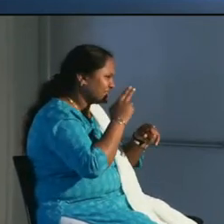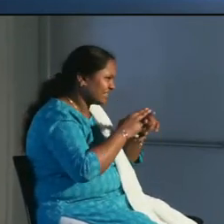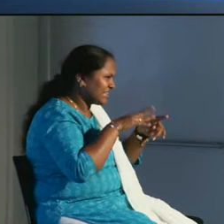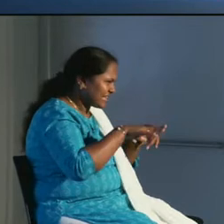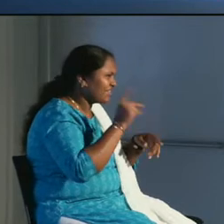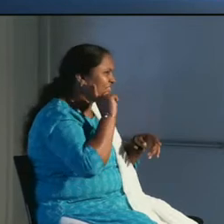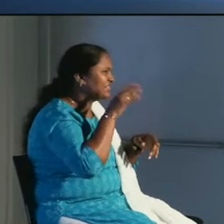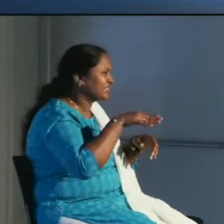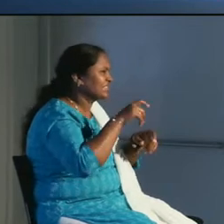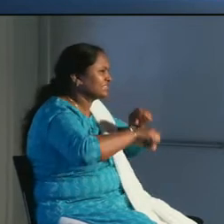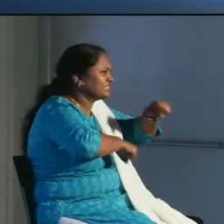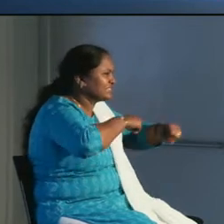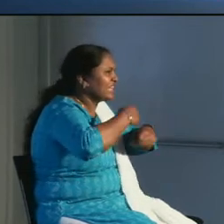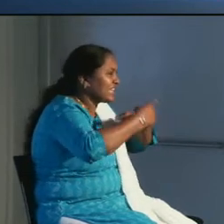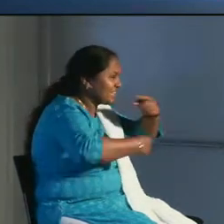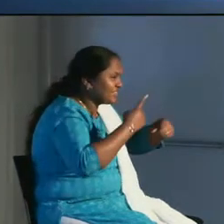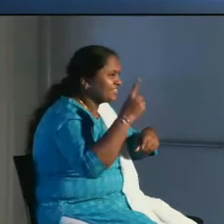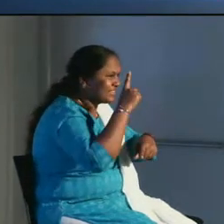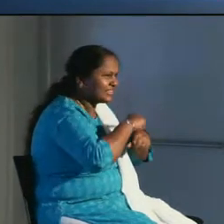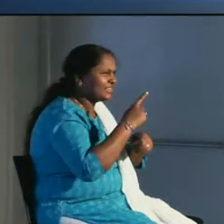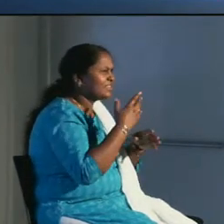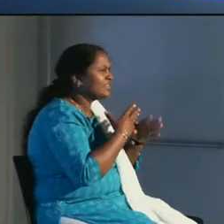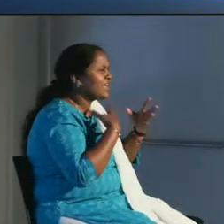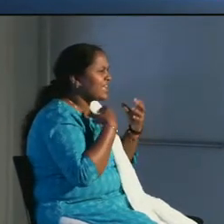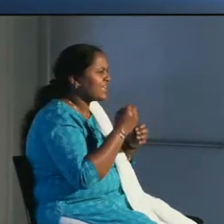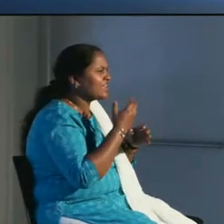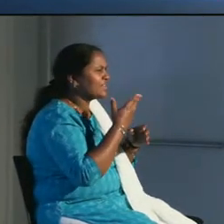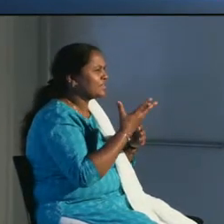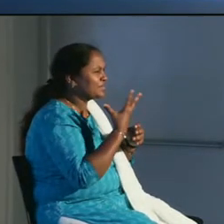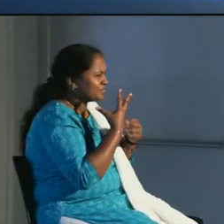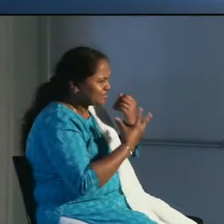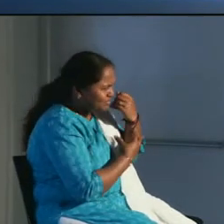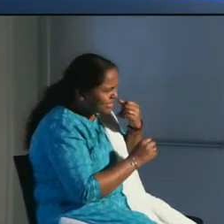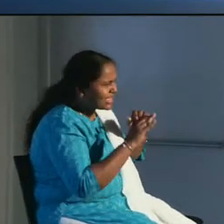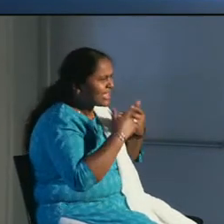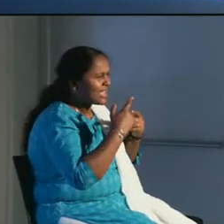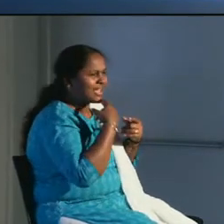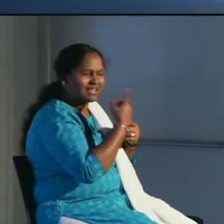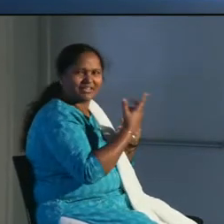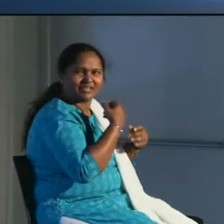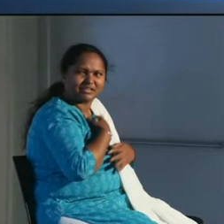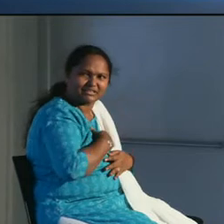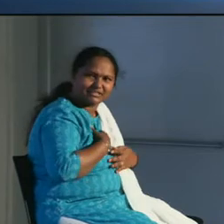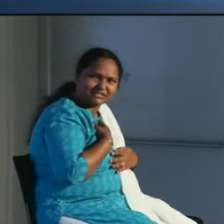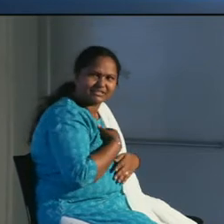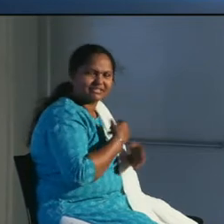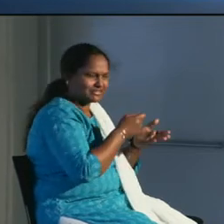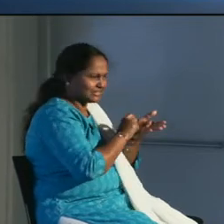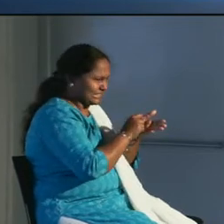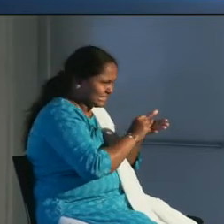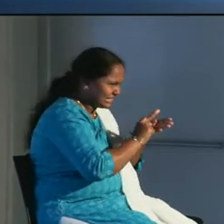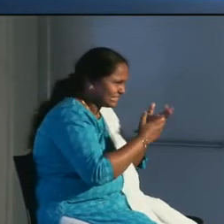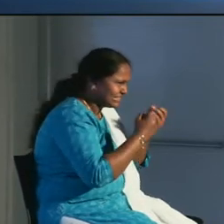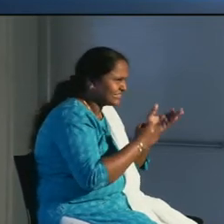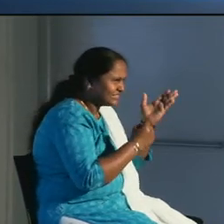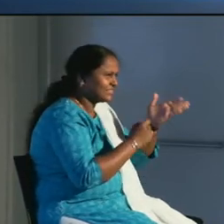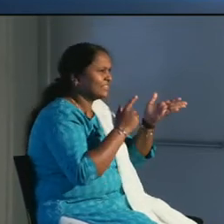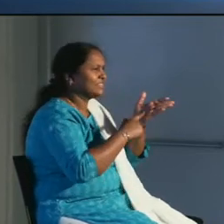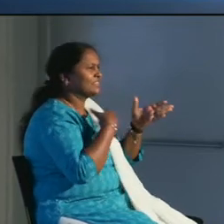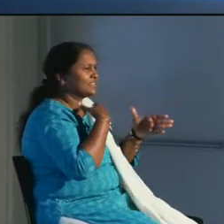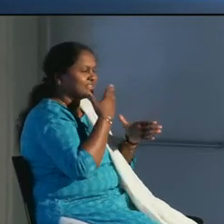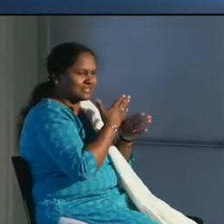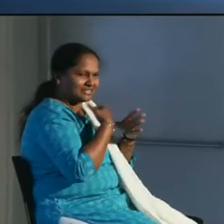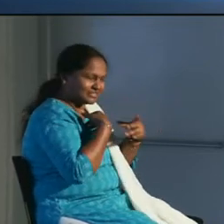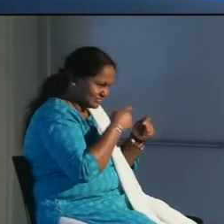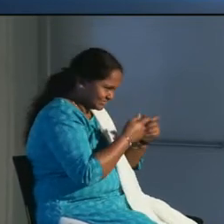by every day, and through his hand gestures, he would just tell me how much he enjoyed. He wrote down on his hand that I work right